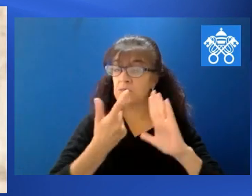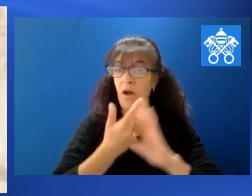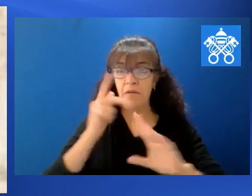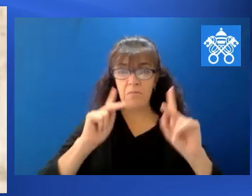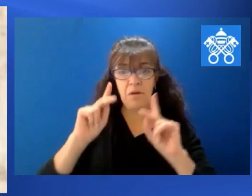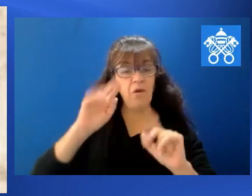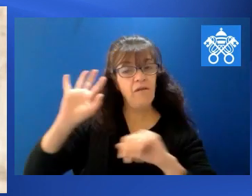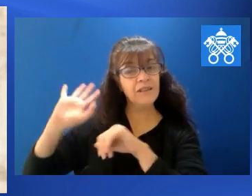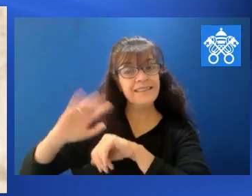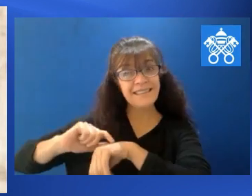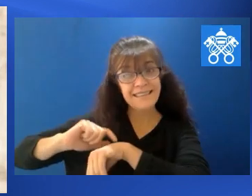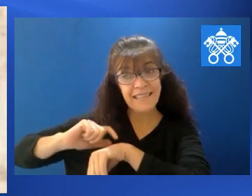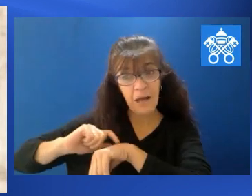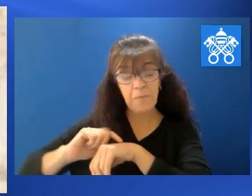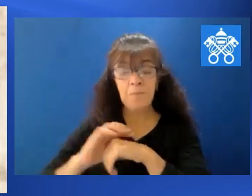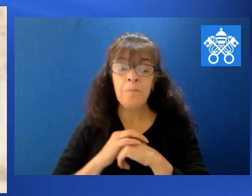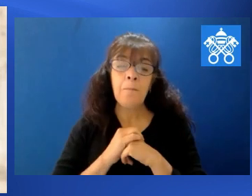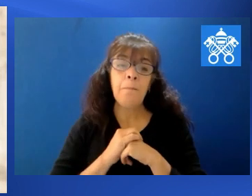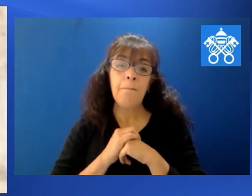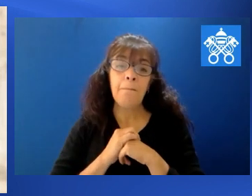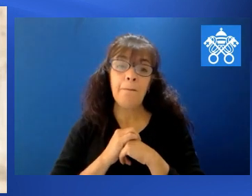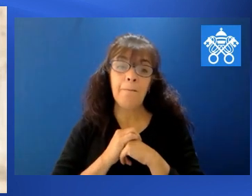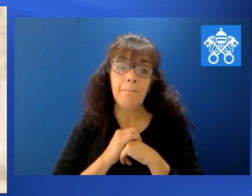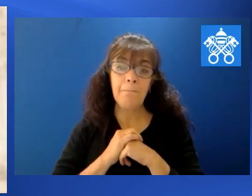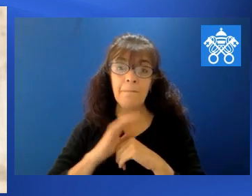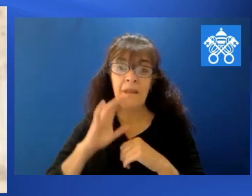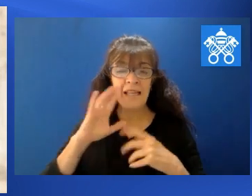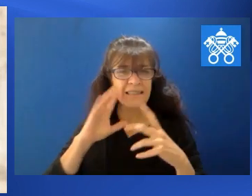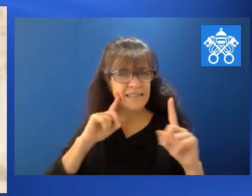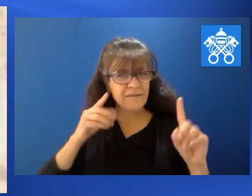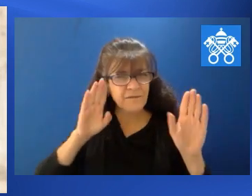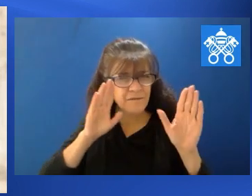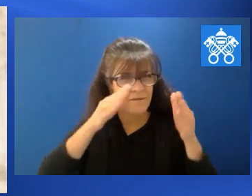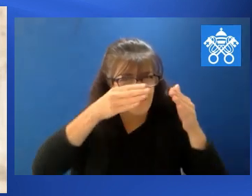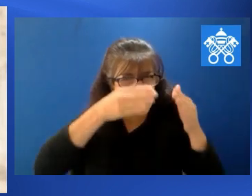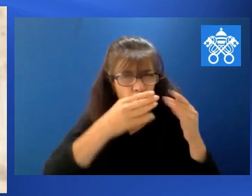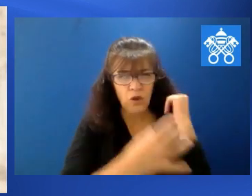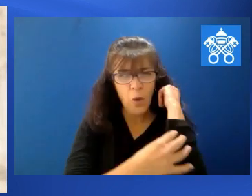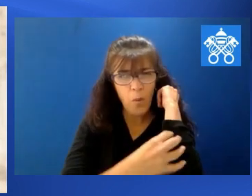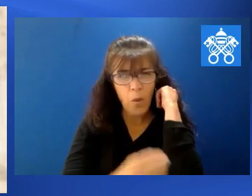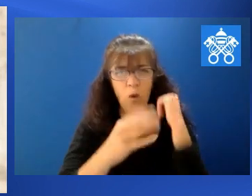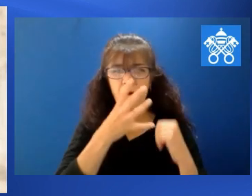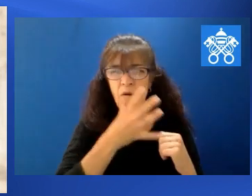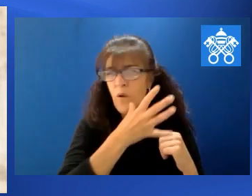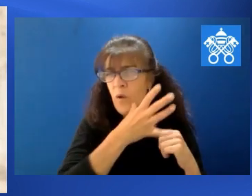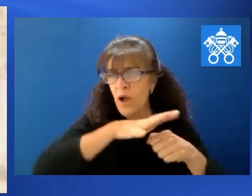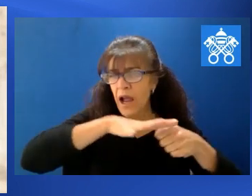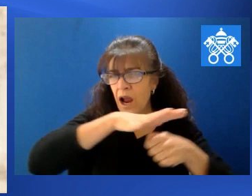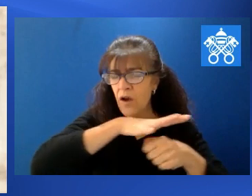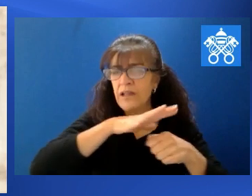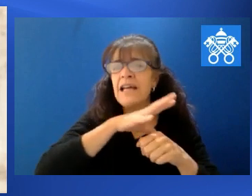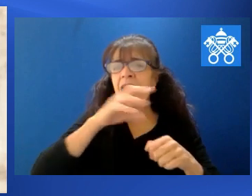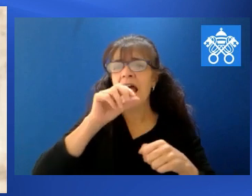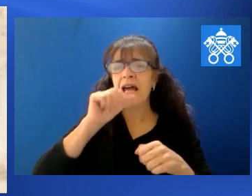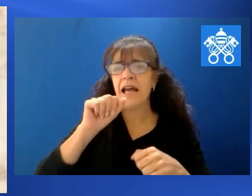focused especially on the poor and in rural areas, and as well as the Aboriginal peoples of